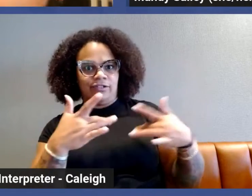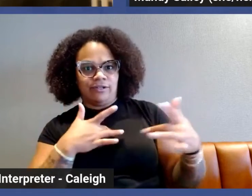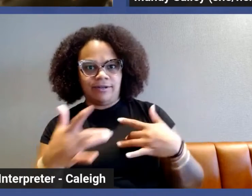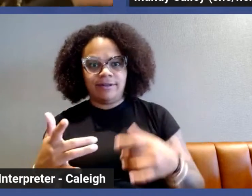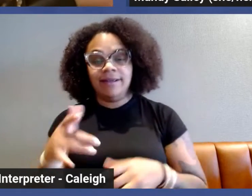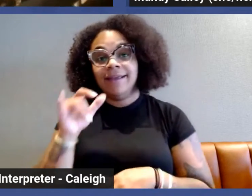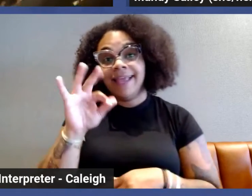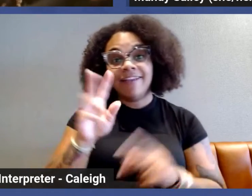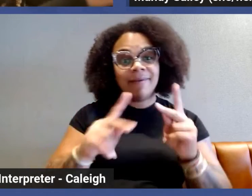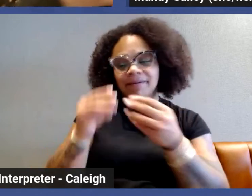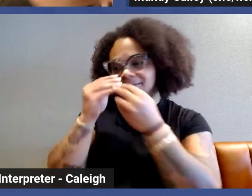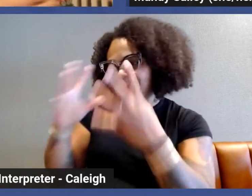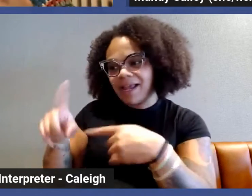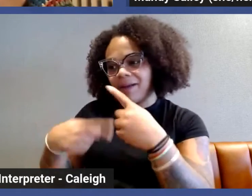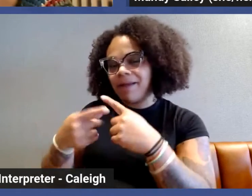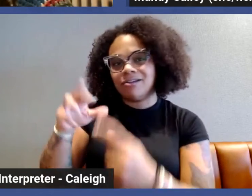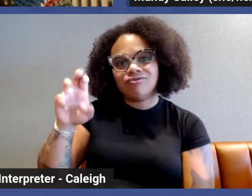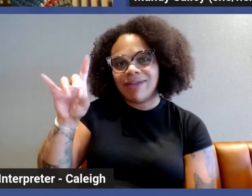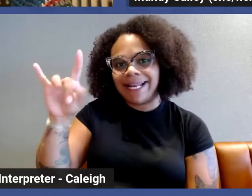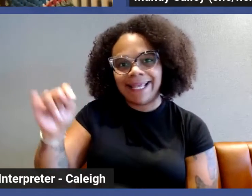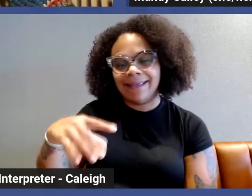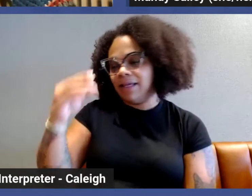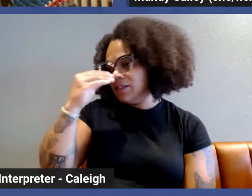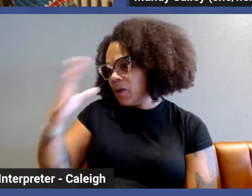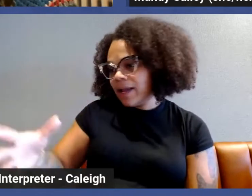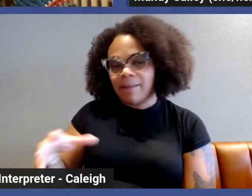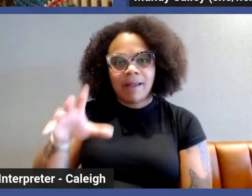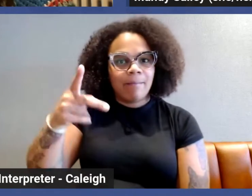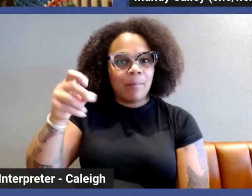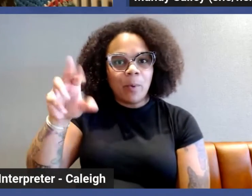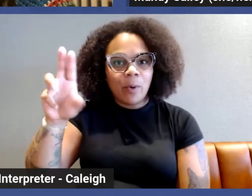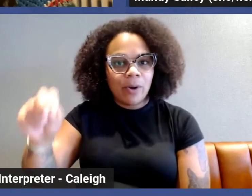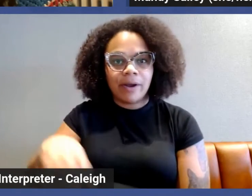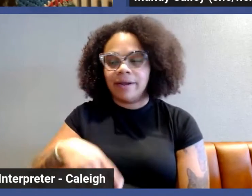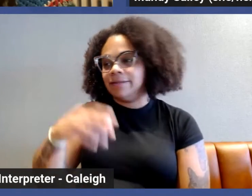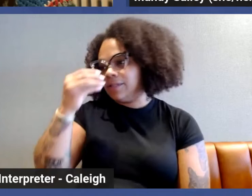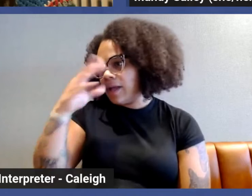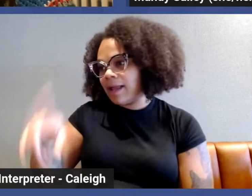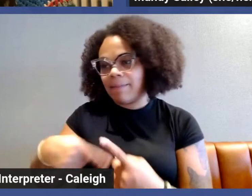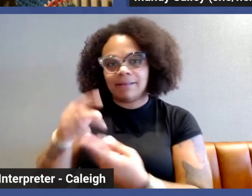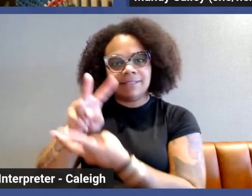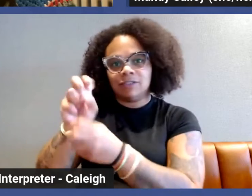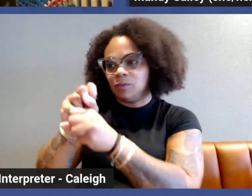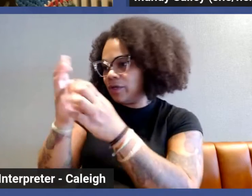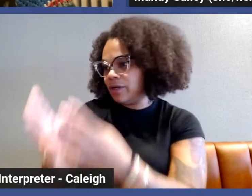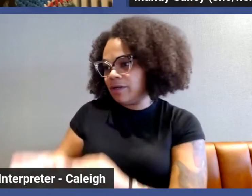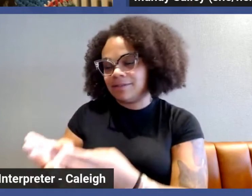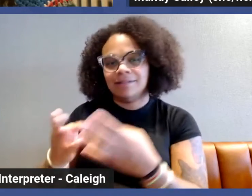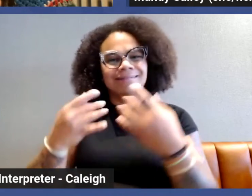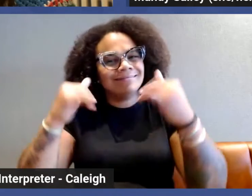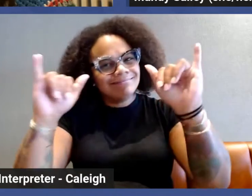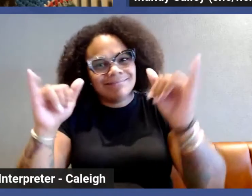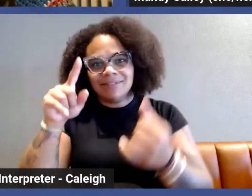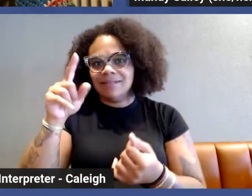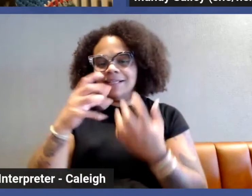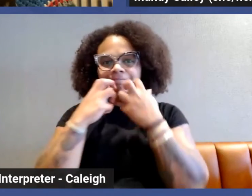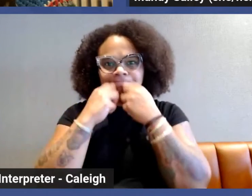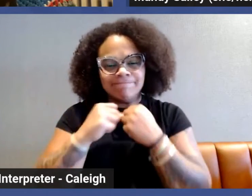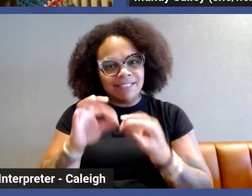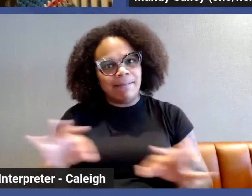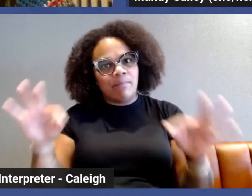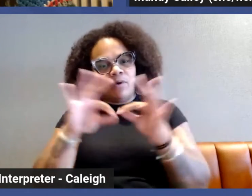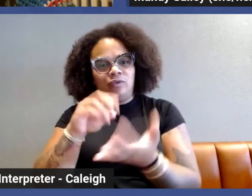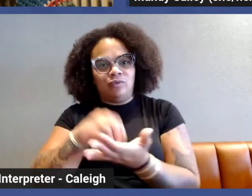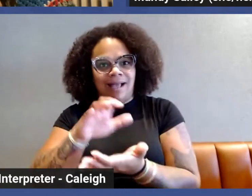care about porn per se, why the value of documenting this stuff and trying to pay attention to